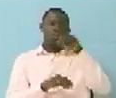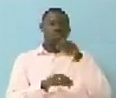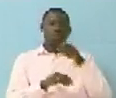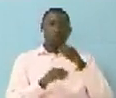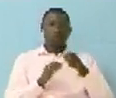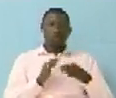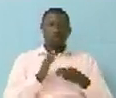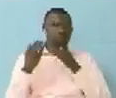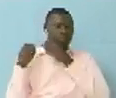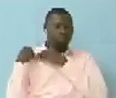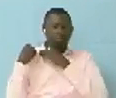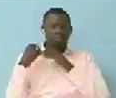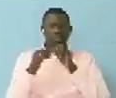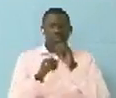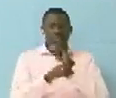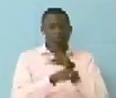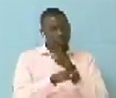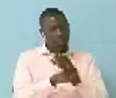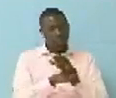That's what you want us to say.